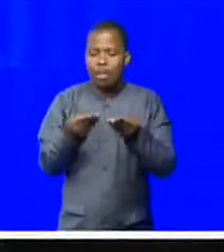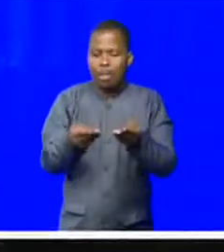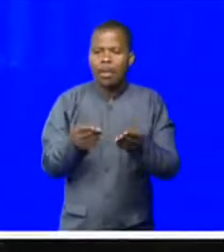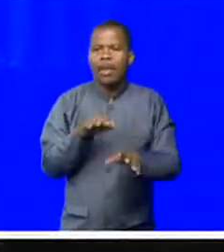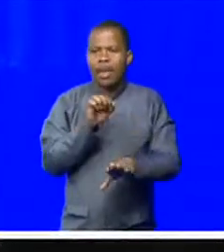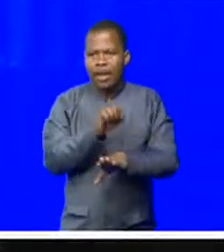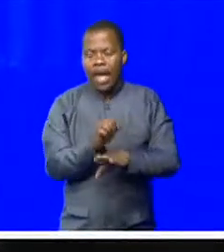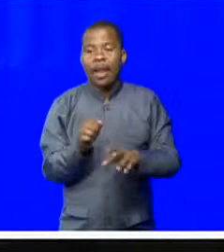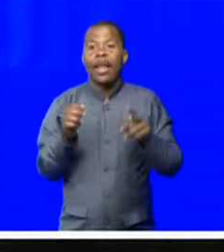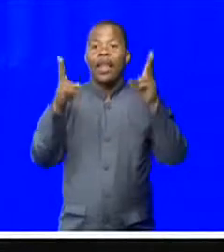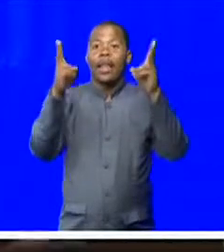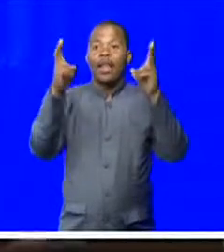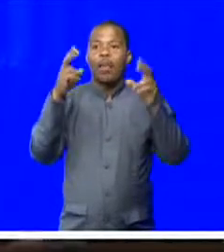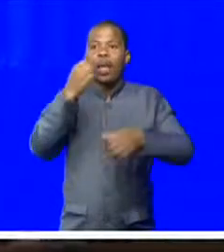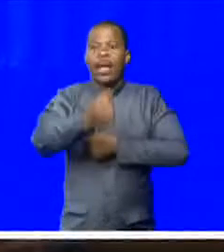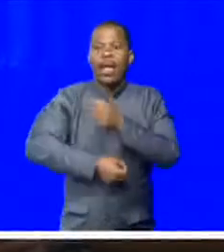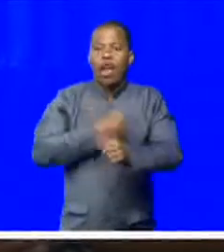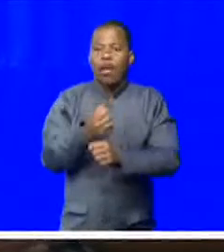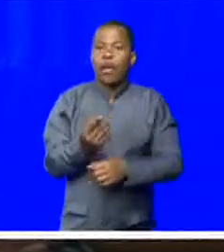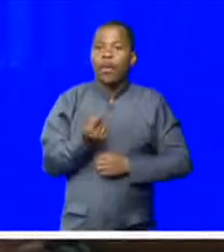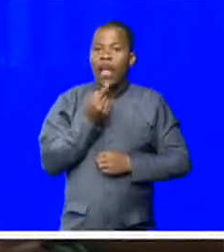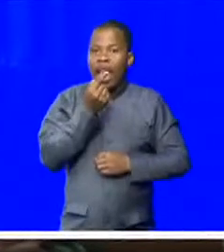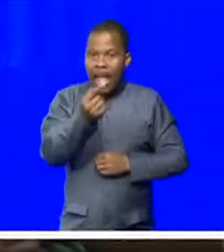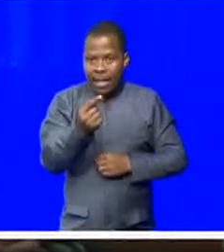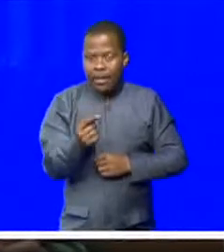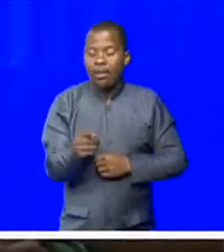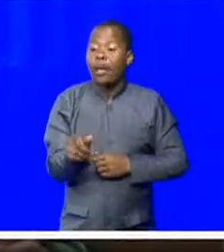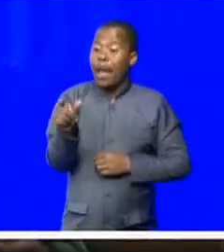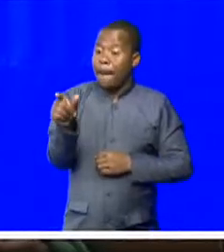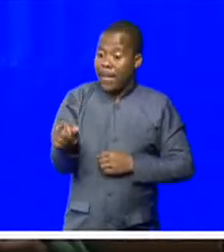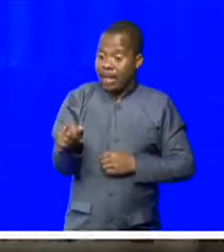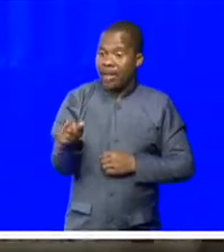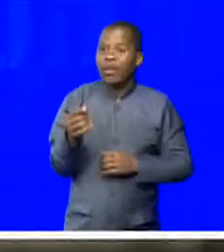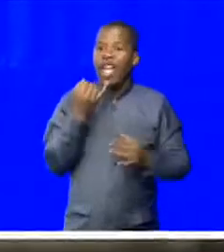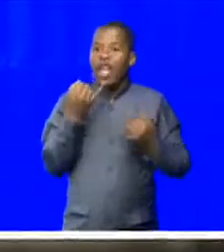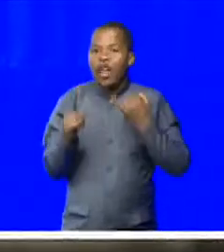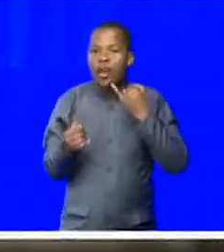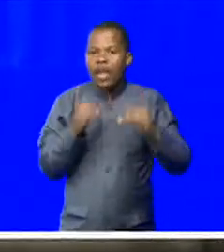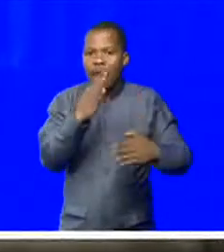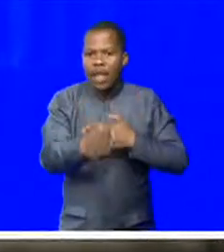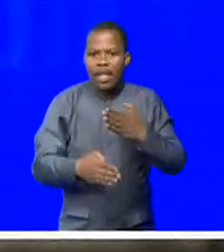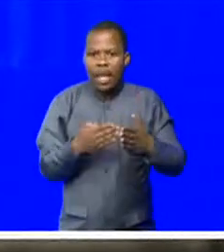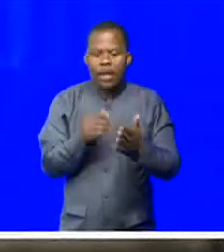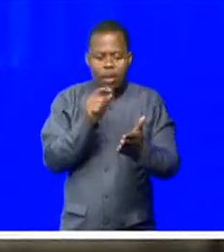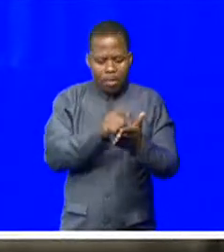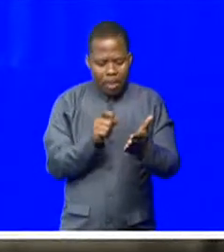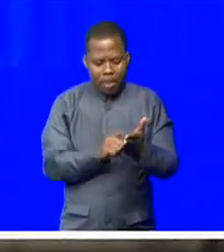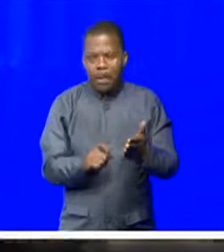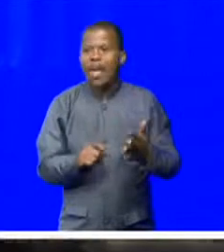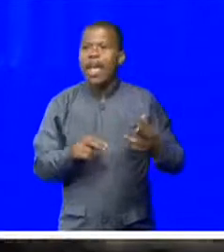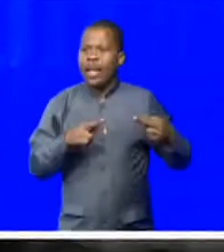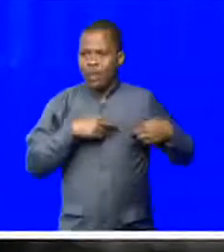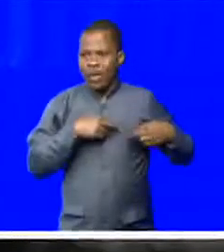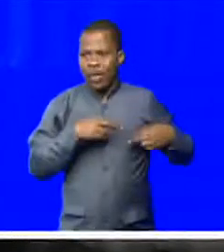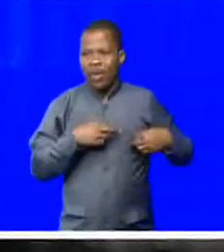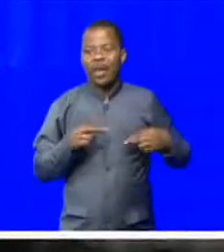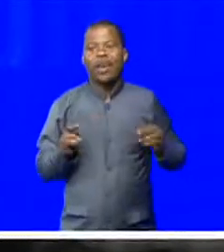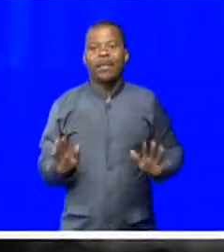year's International Archives Day is Archives Are You. For Eswatini TV News, Fortune